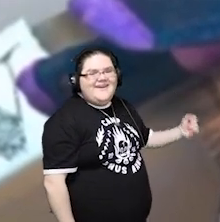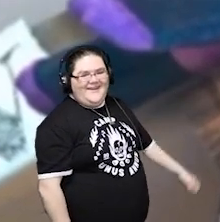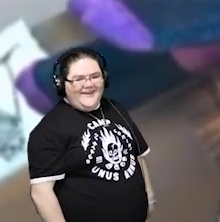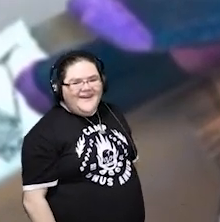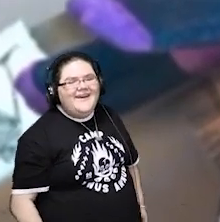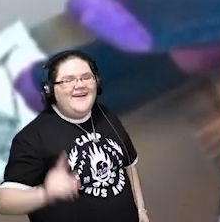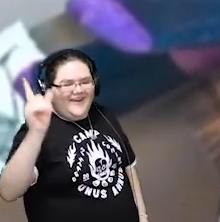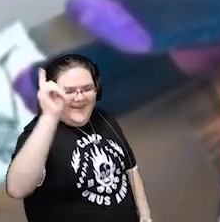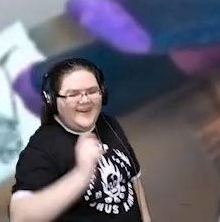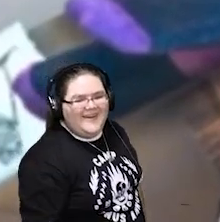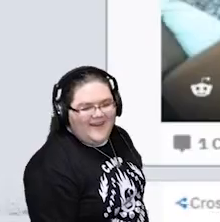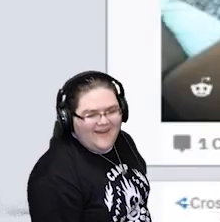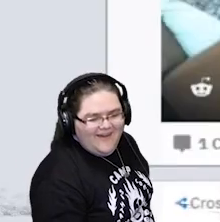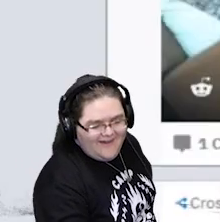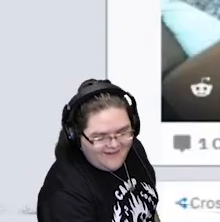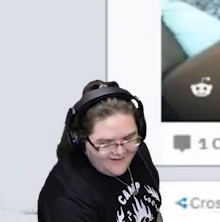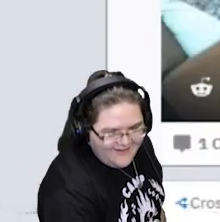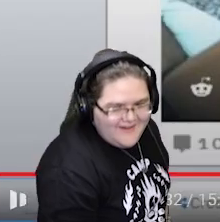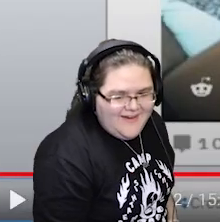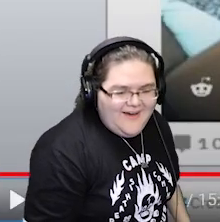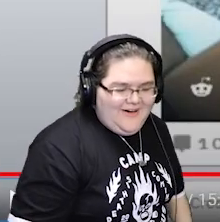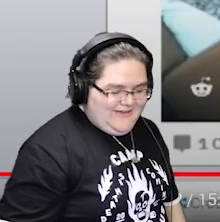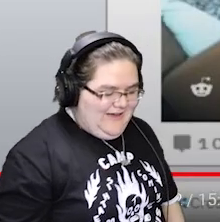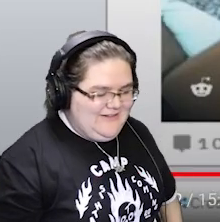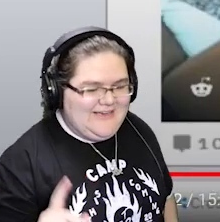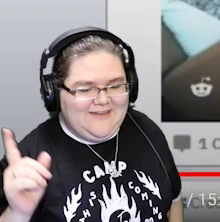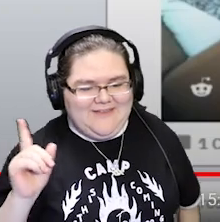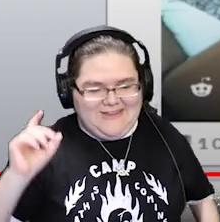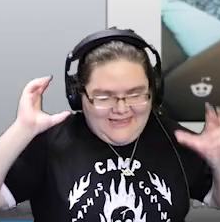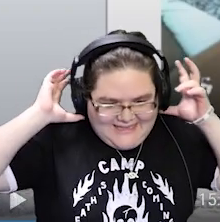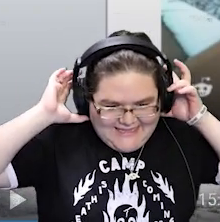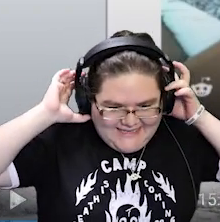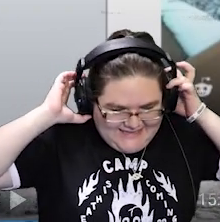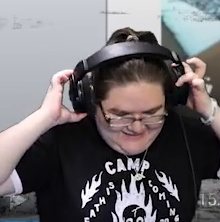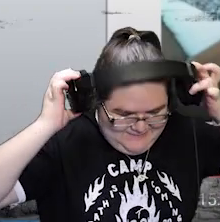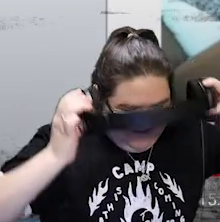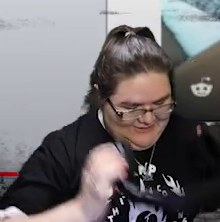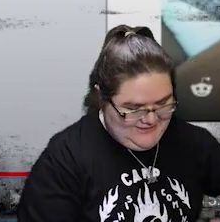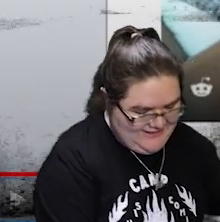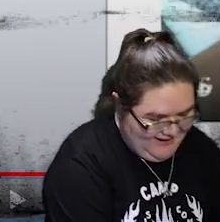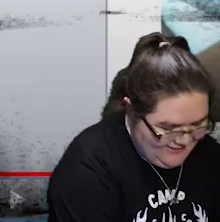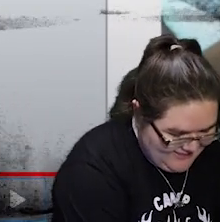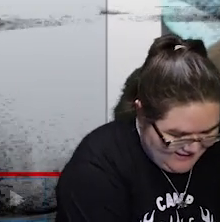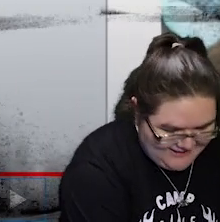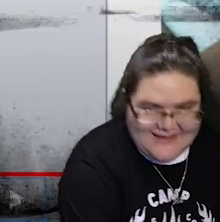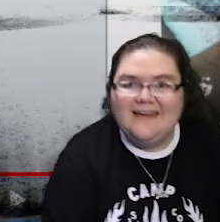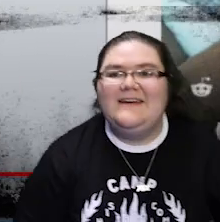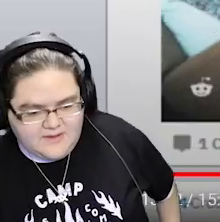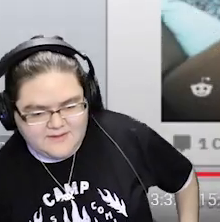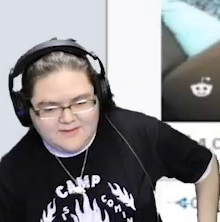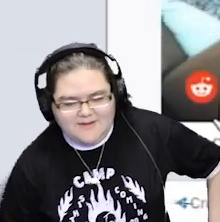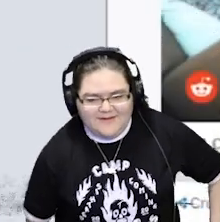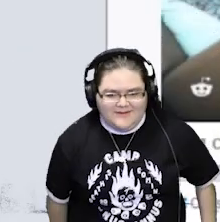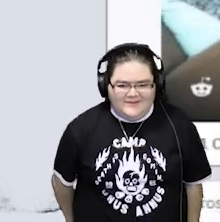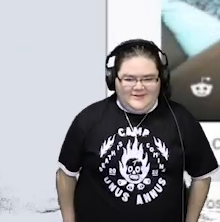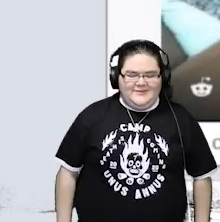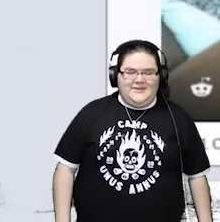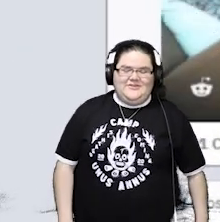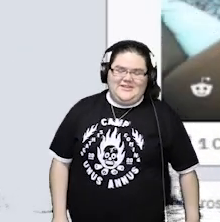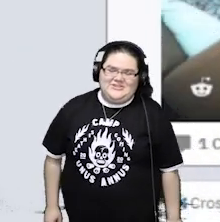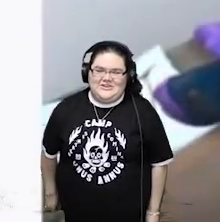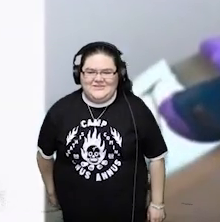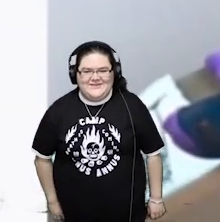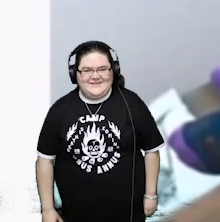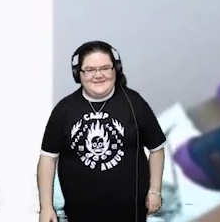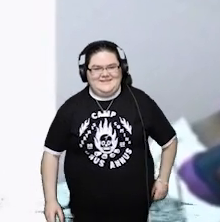yeah. I should have done that in the... Okay, hold on, give me a second. Battery's gonna die on the thing. The video, that was quality.